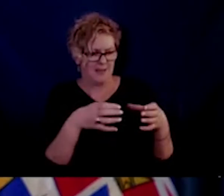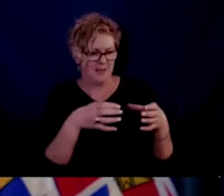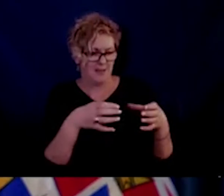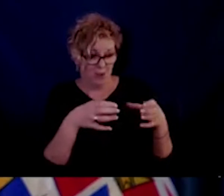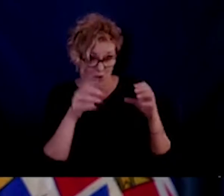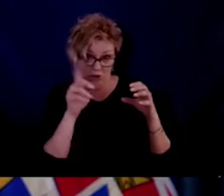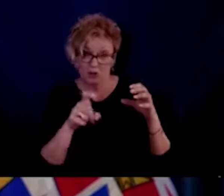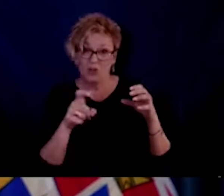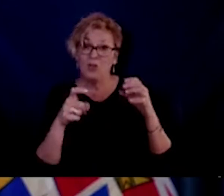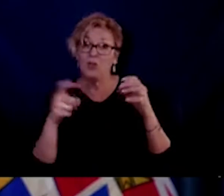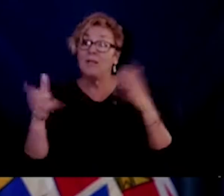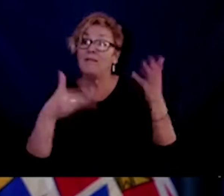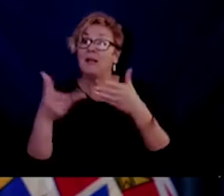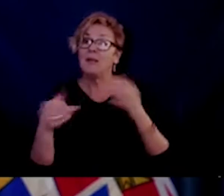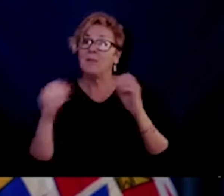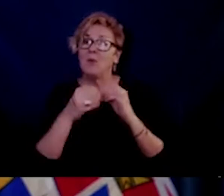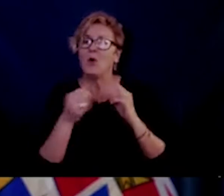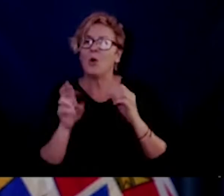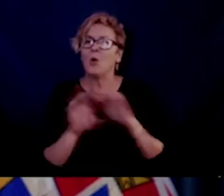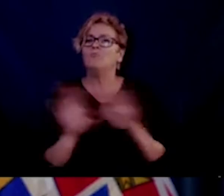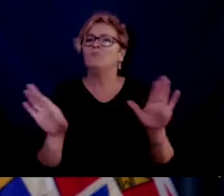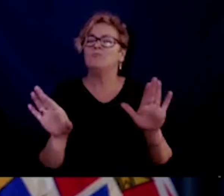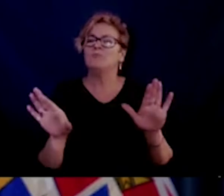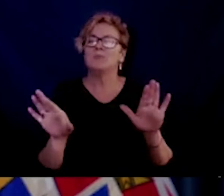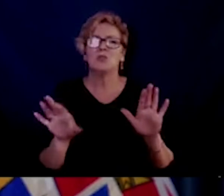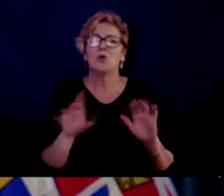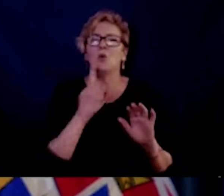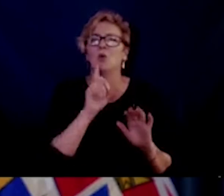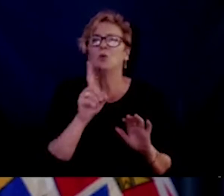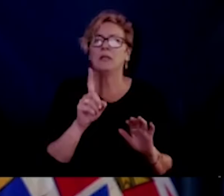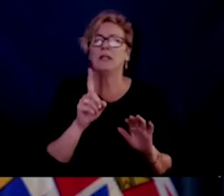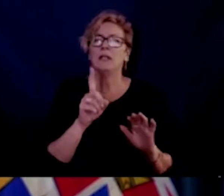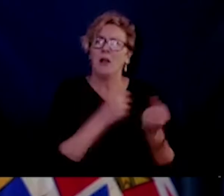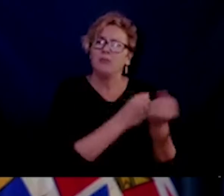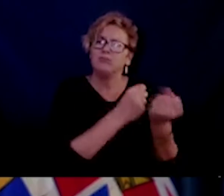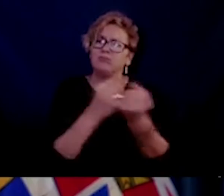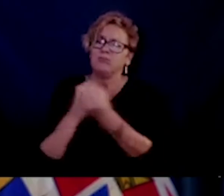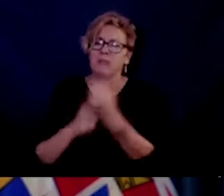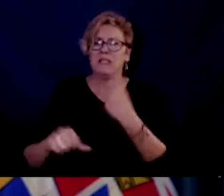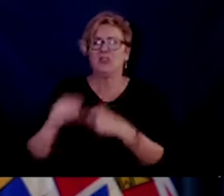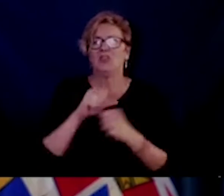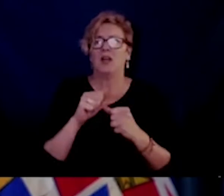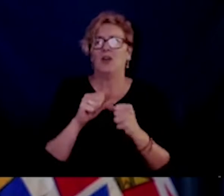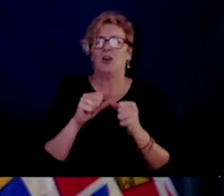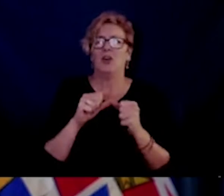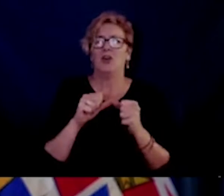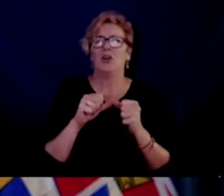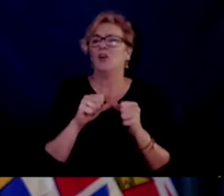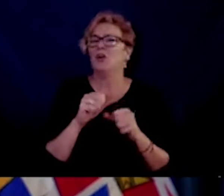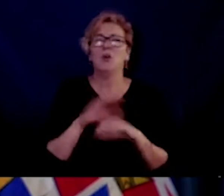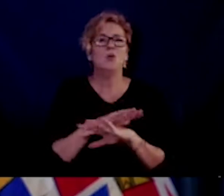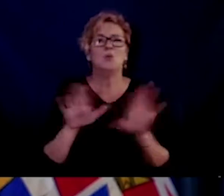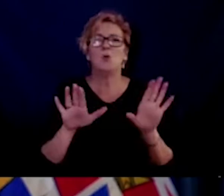communities, leaders in communities, leaders in families, to make it okay to have the small wedding